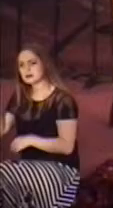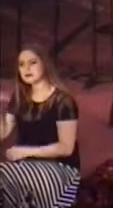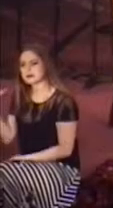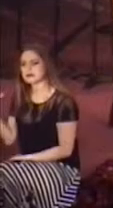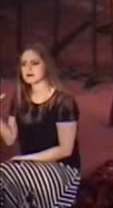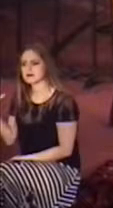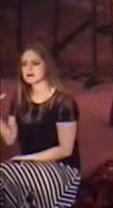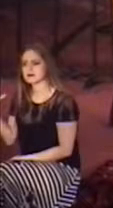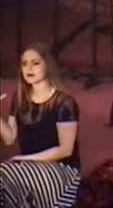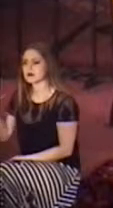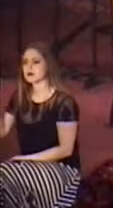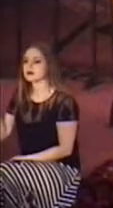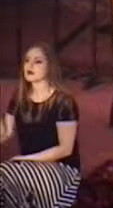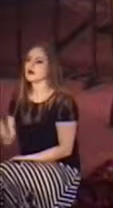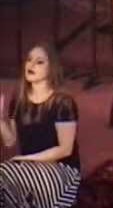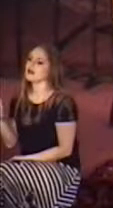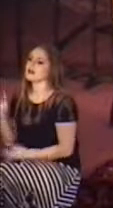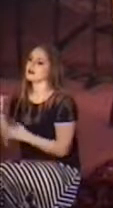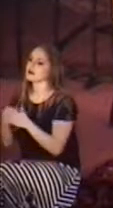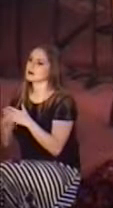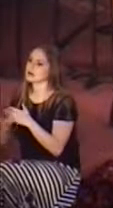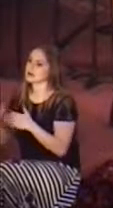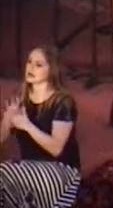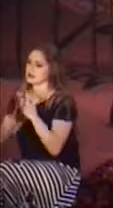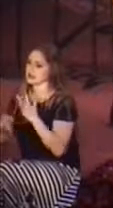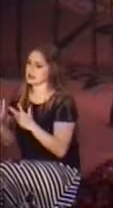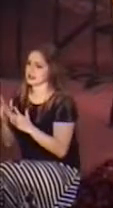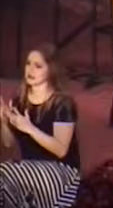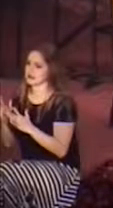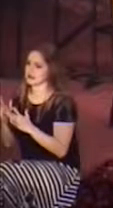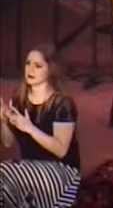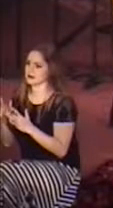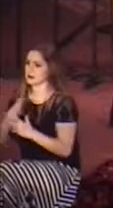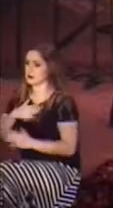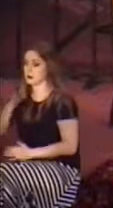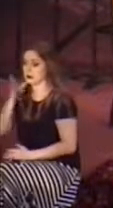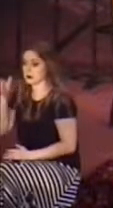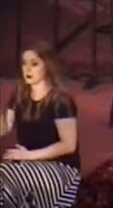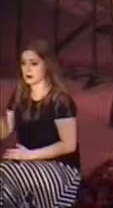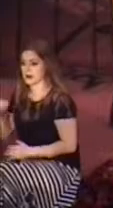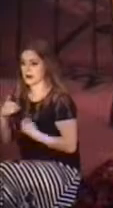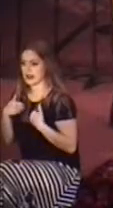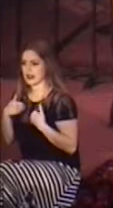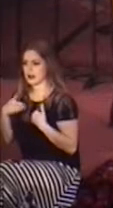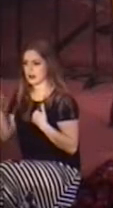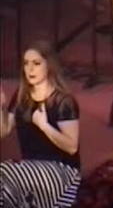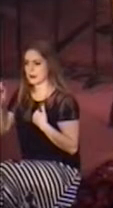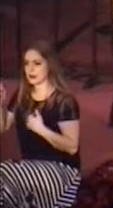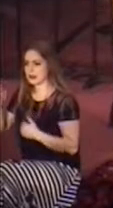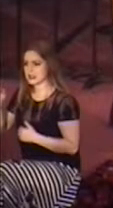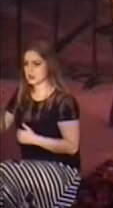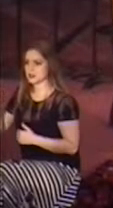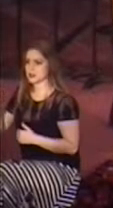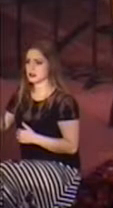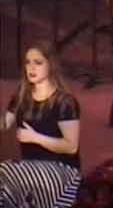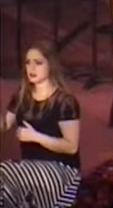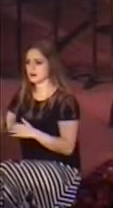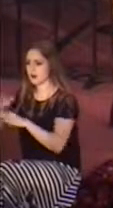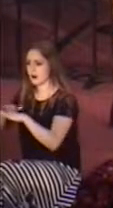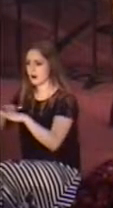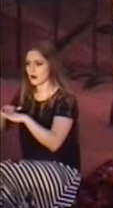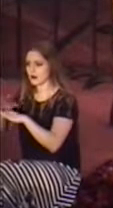Christmas was also the birth of Jesus. Because my grandmom had that manger scene, you know, on the fireplace. And that was a real old style one, probably